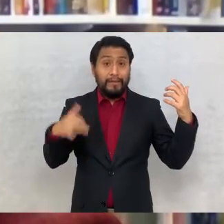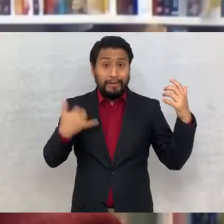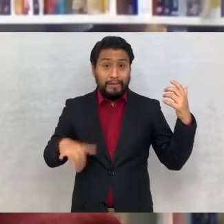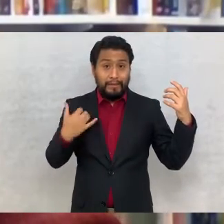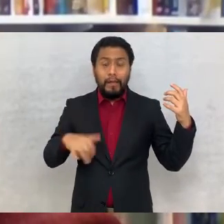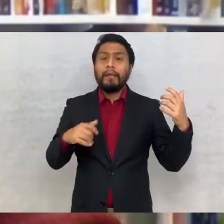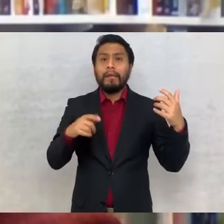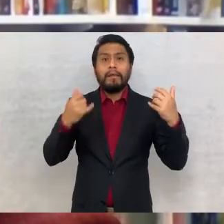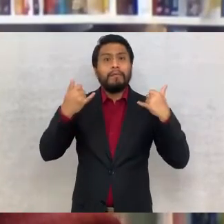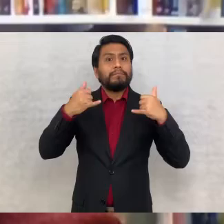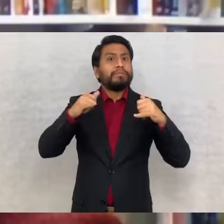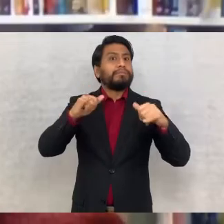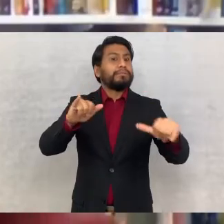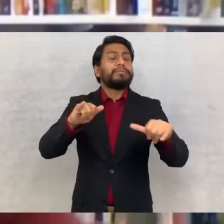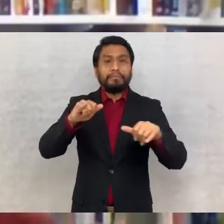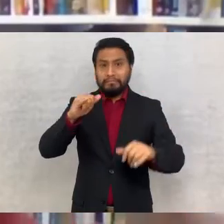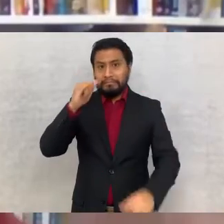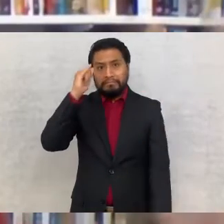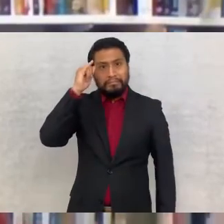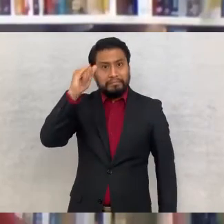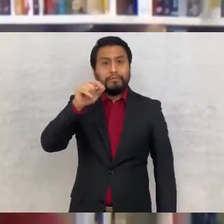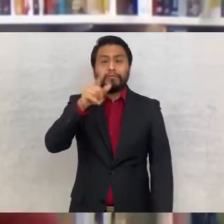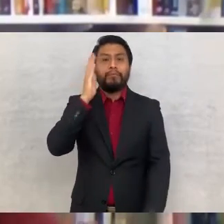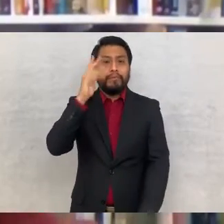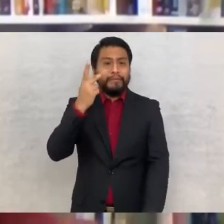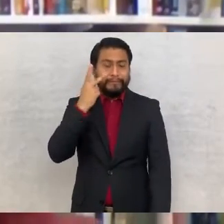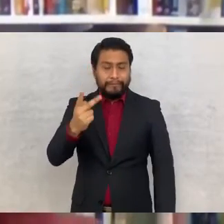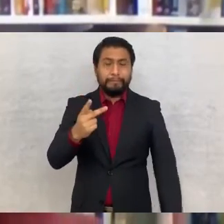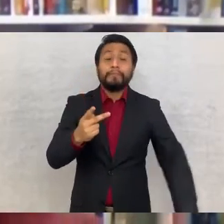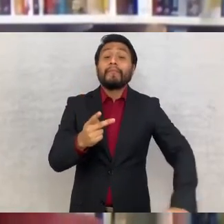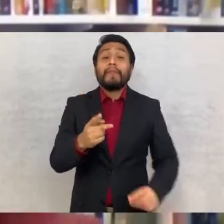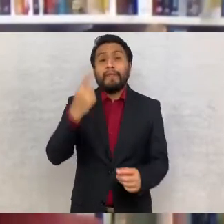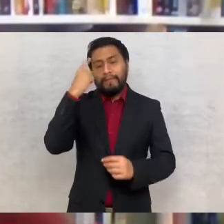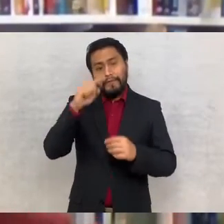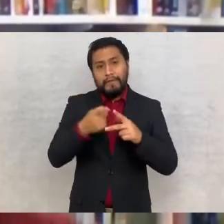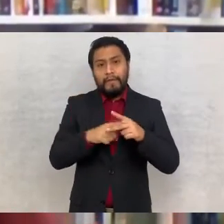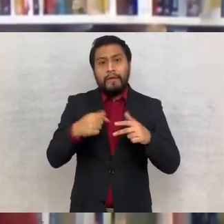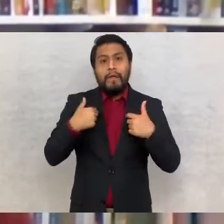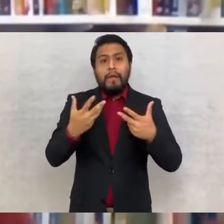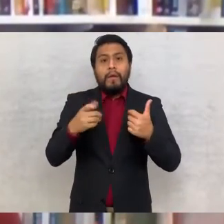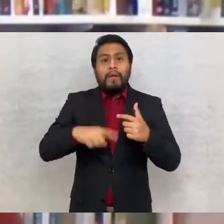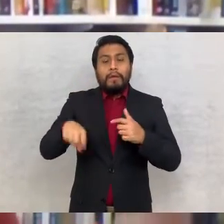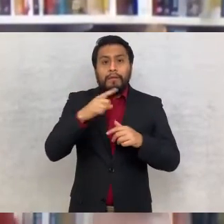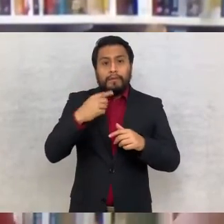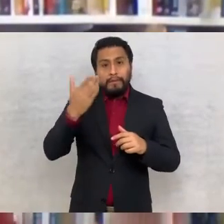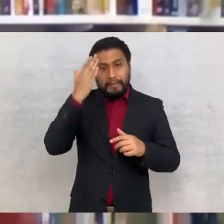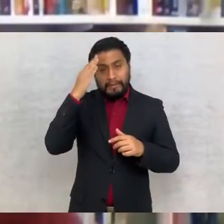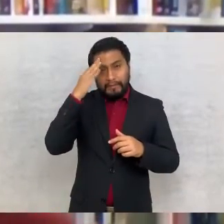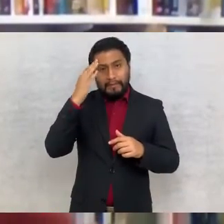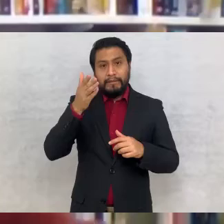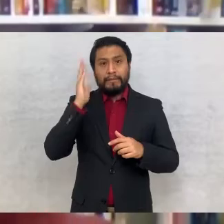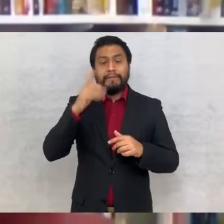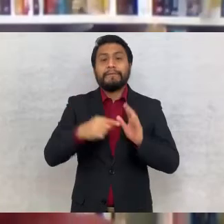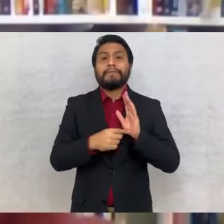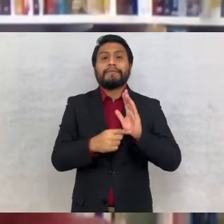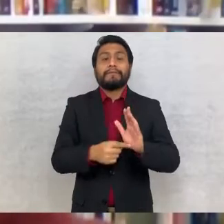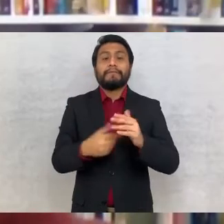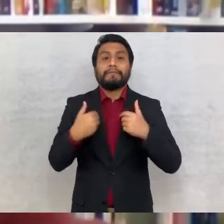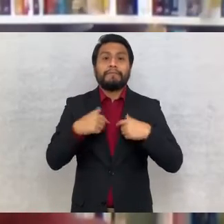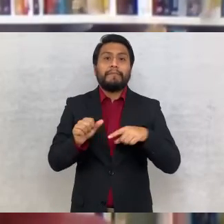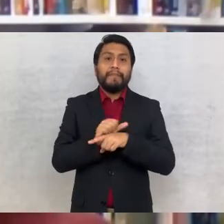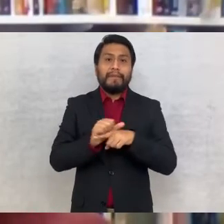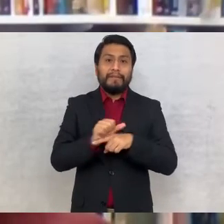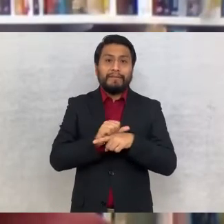that in Argentina, it particularly maintained historical continuity, as we will see. Well, to begin with, as we well know, Galton